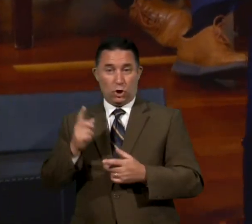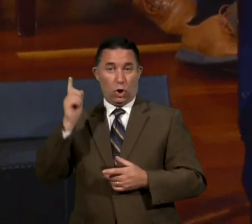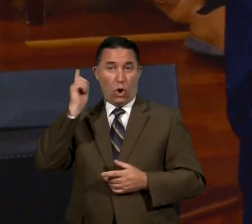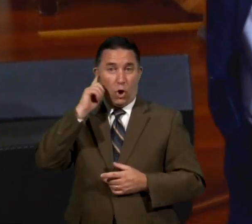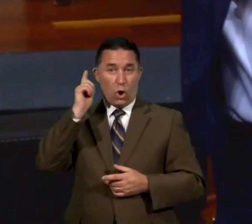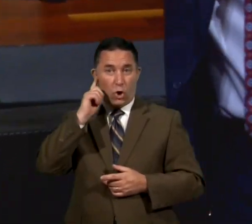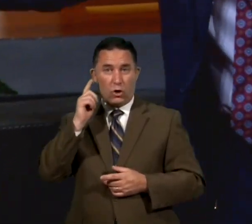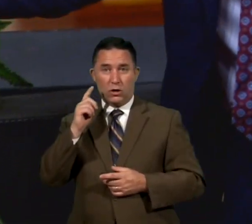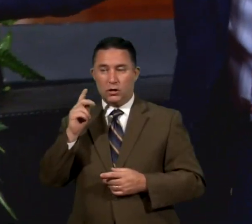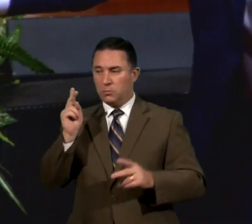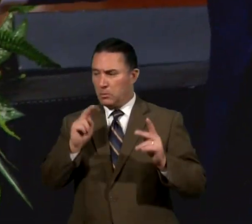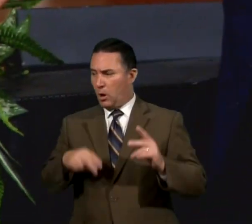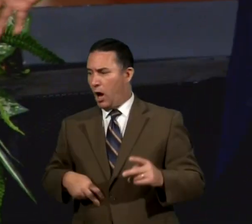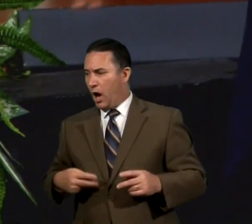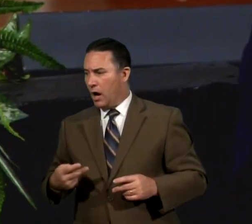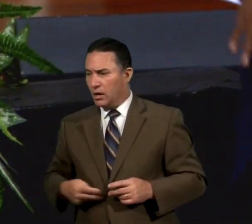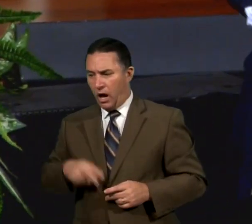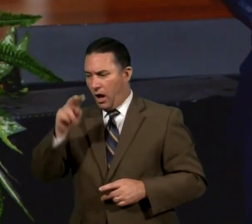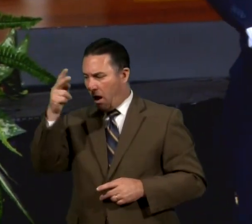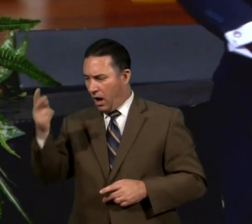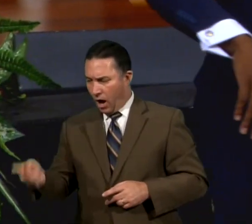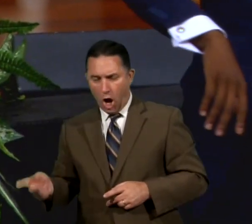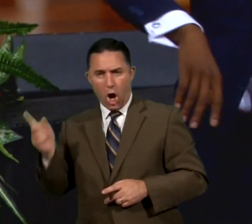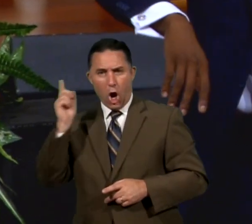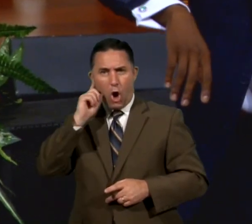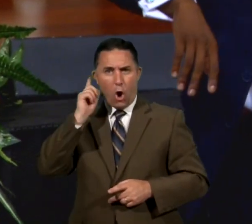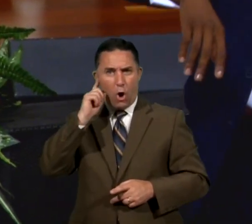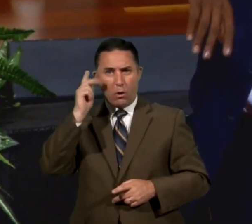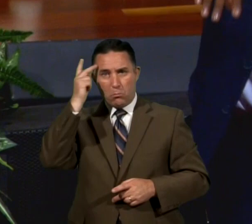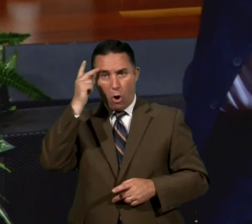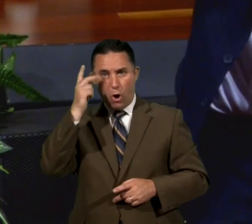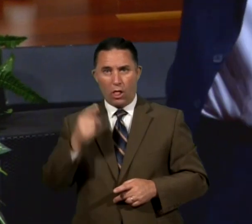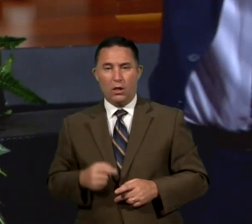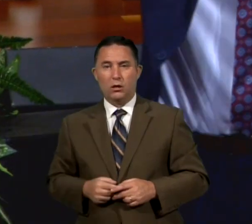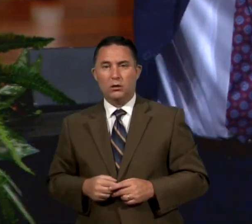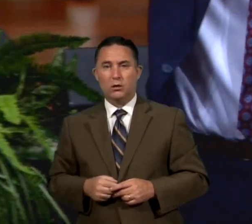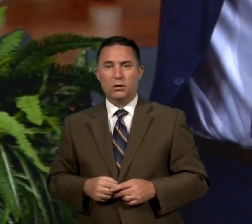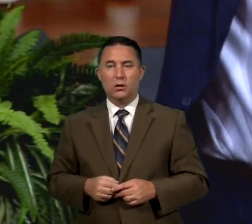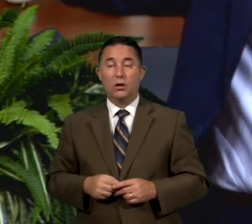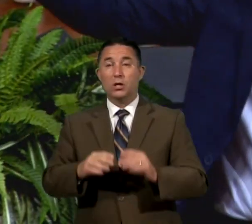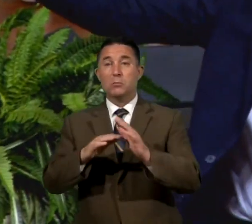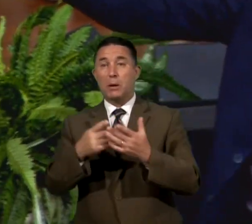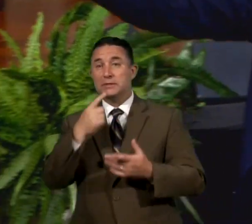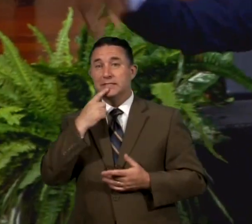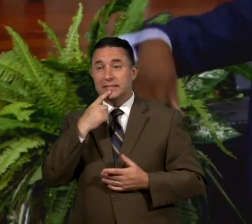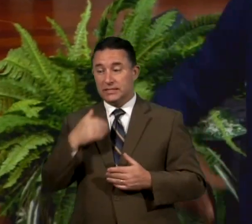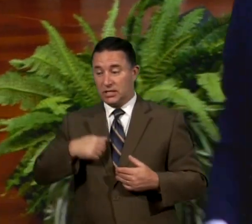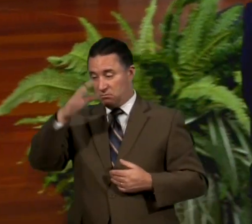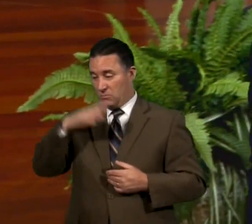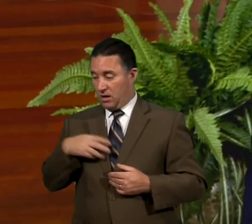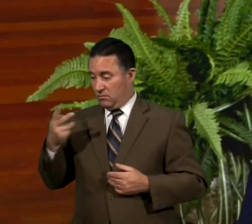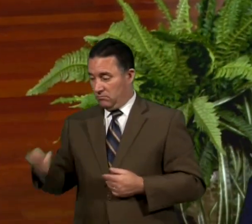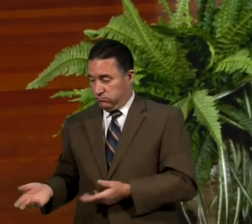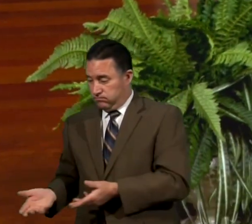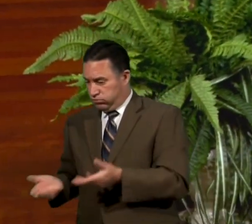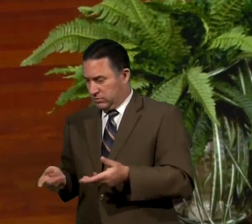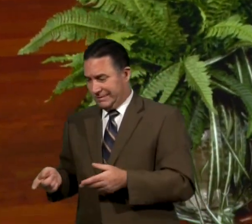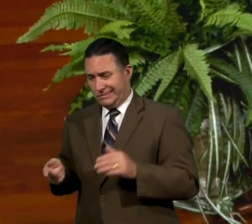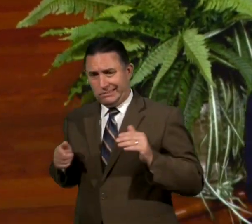that he heard the uproar about this young man falling out a window. And the Bible says that this young man was taken up